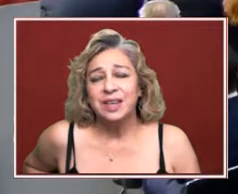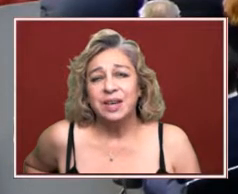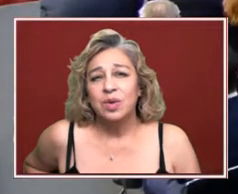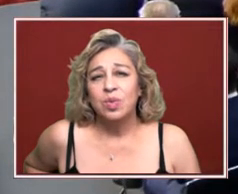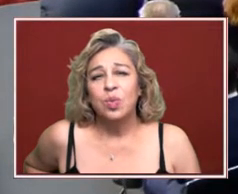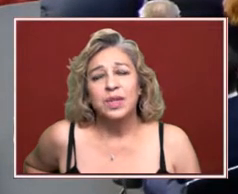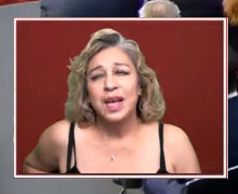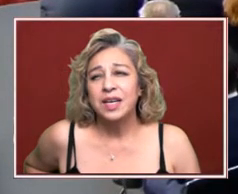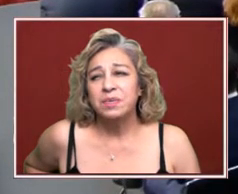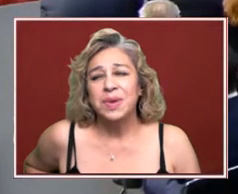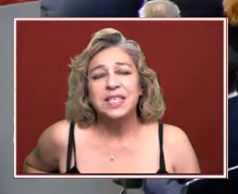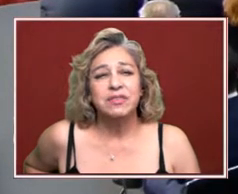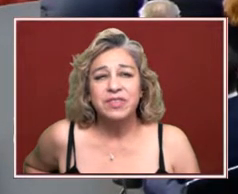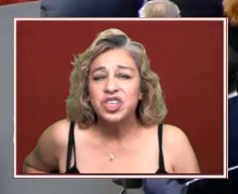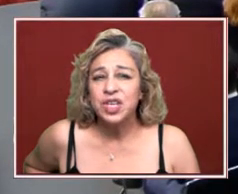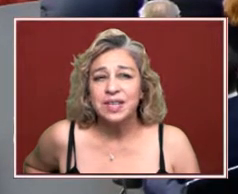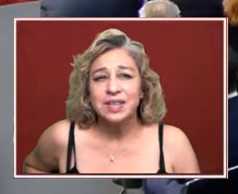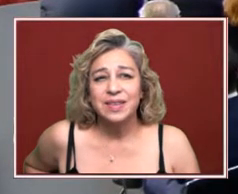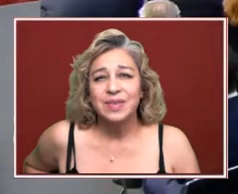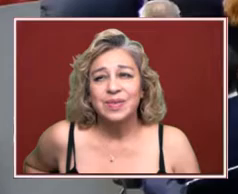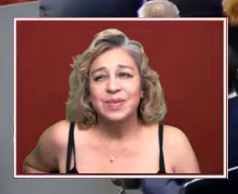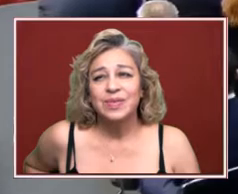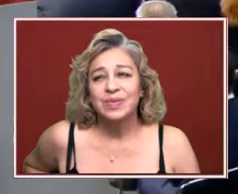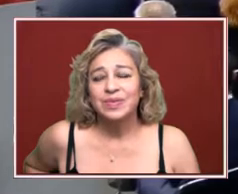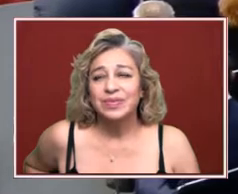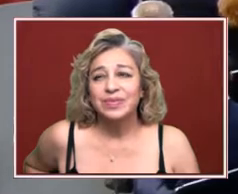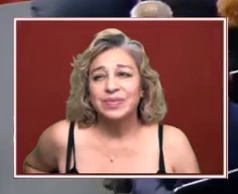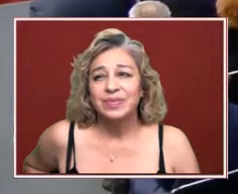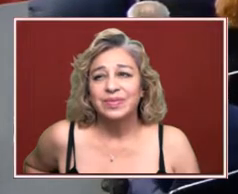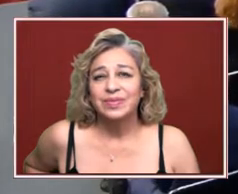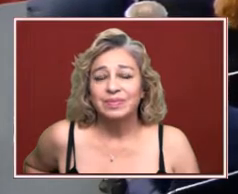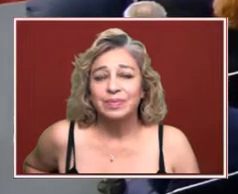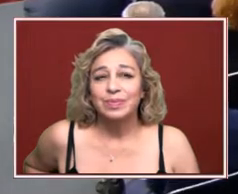budget will not be sufficient.